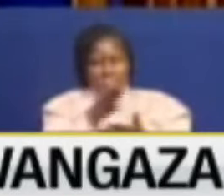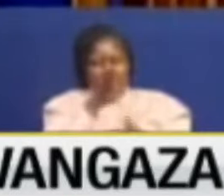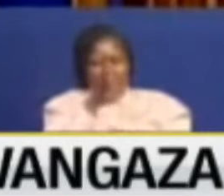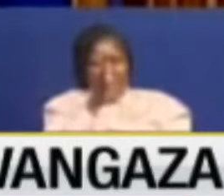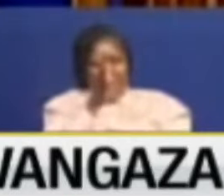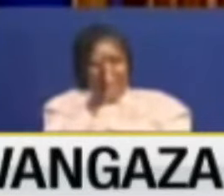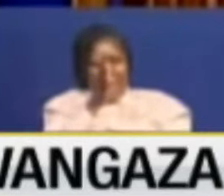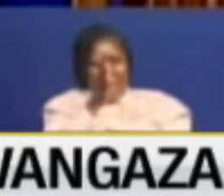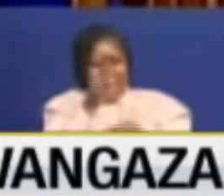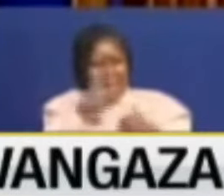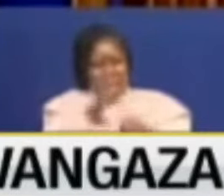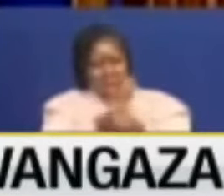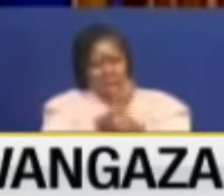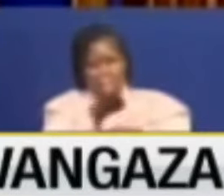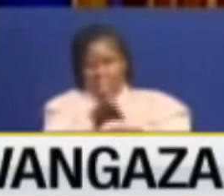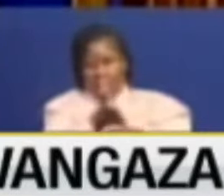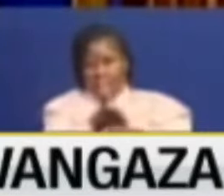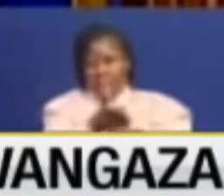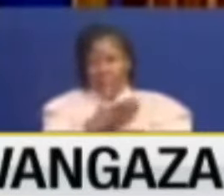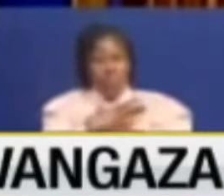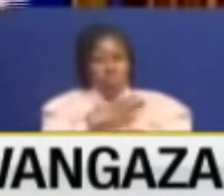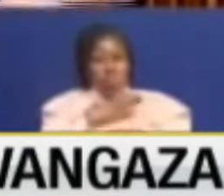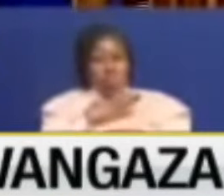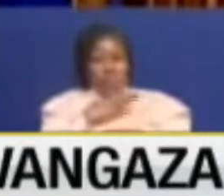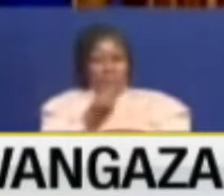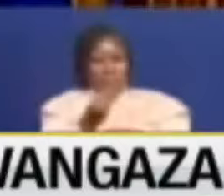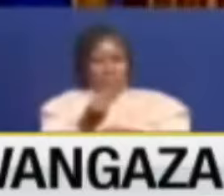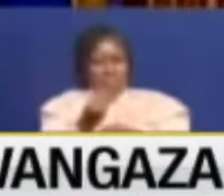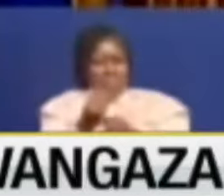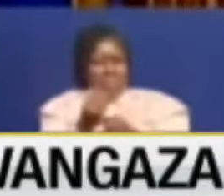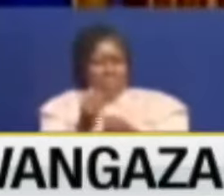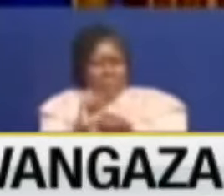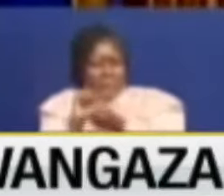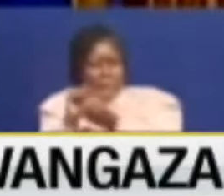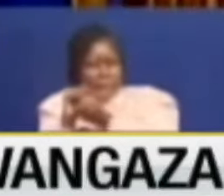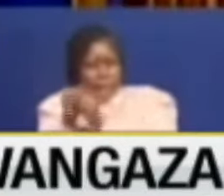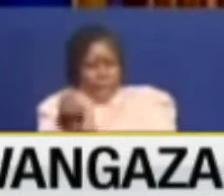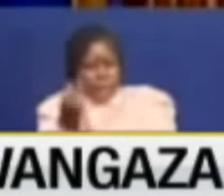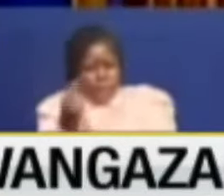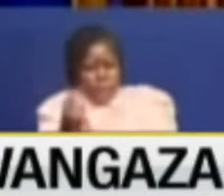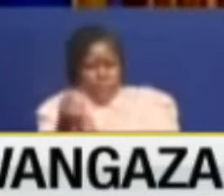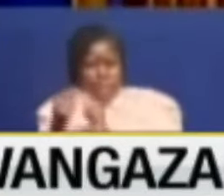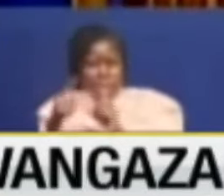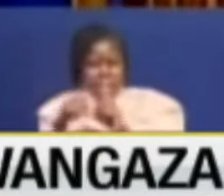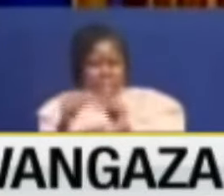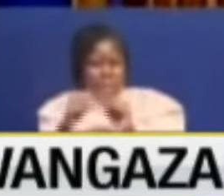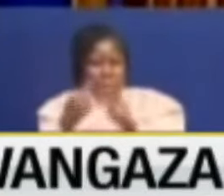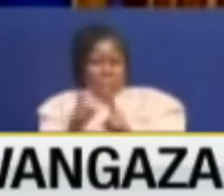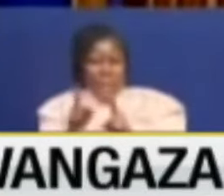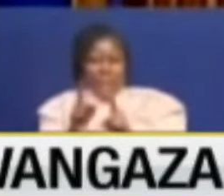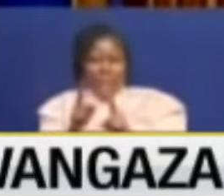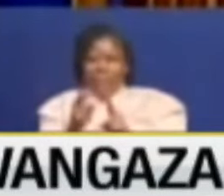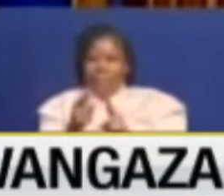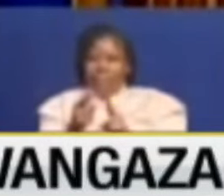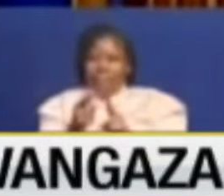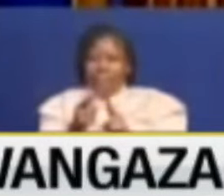untruths. You may want to romanticize that word, but say as it